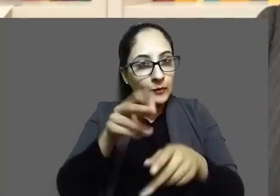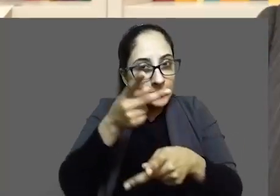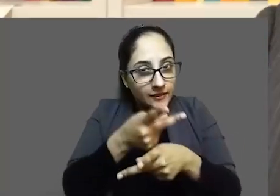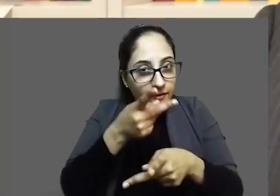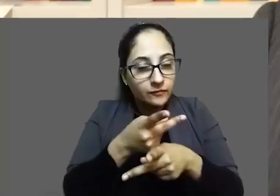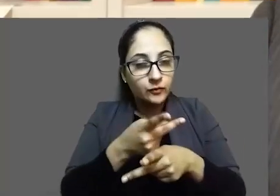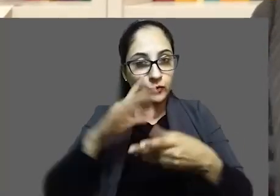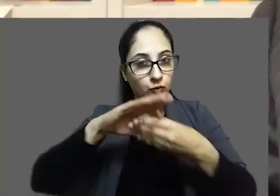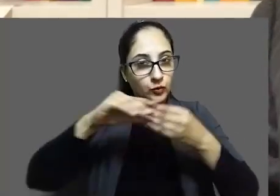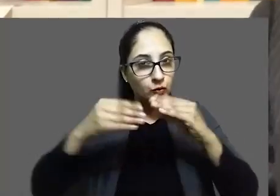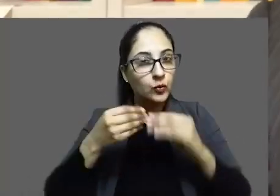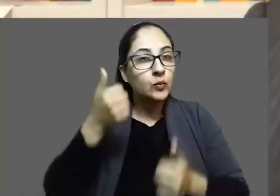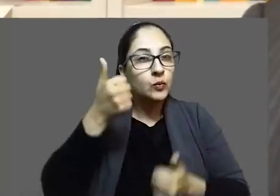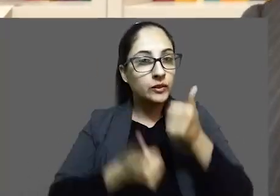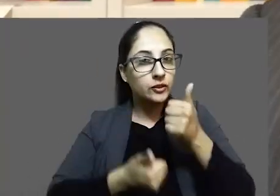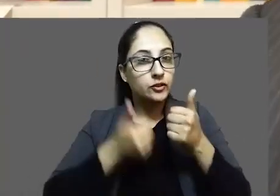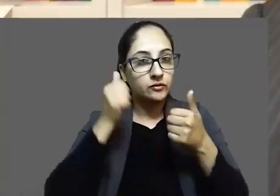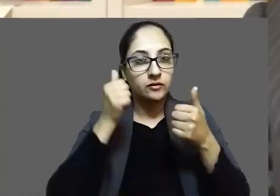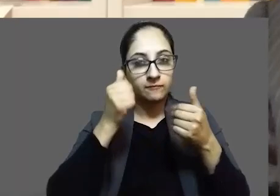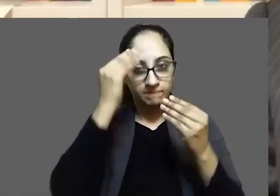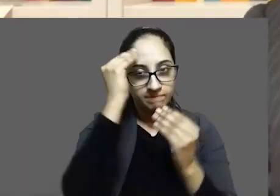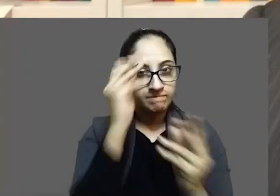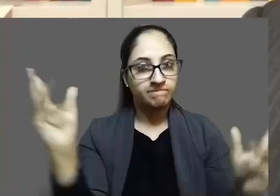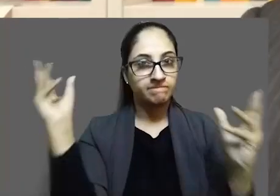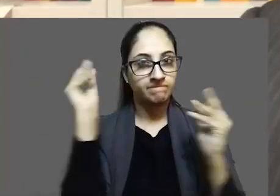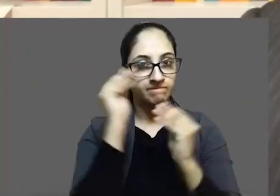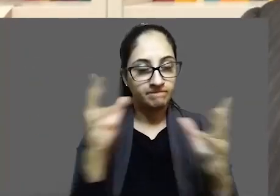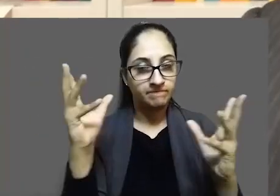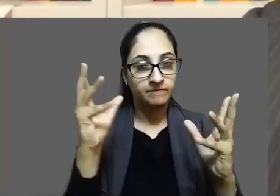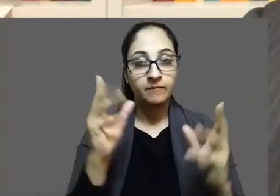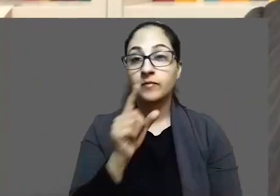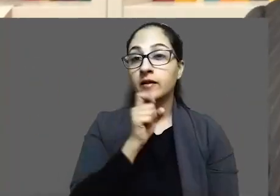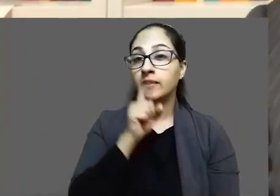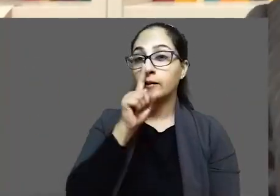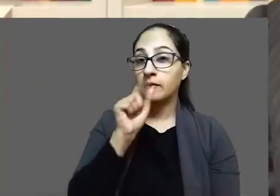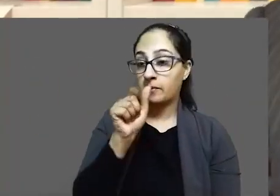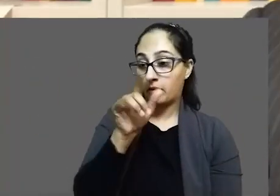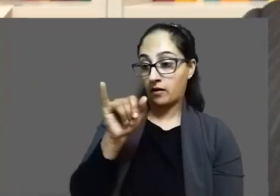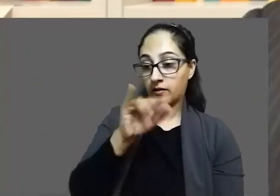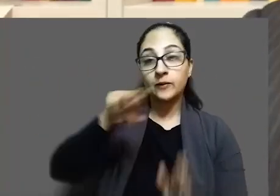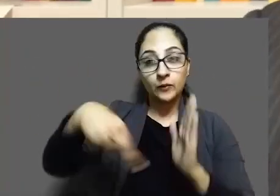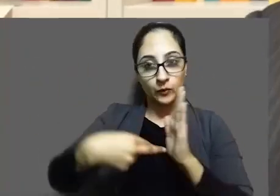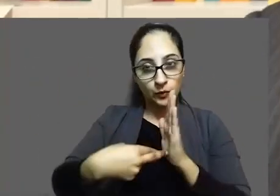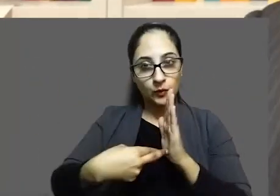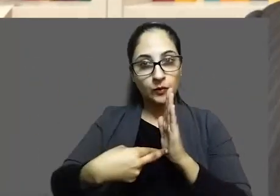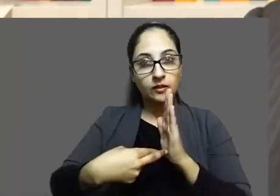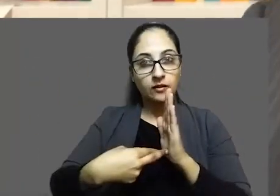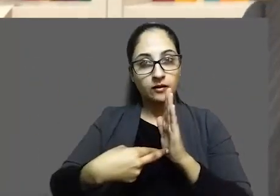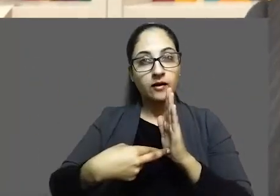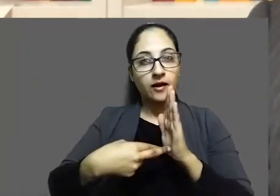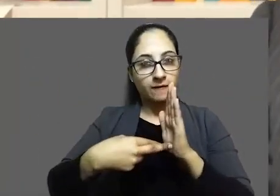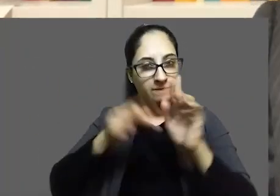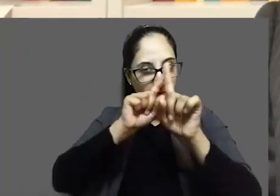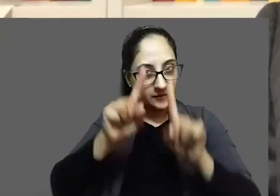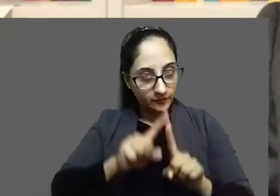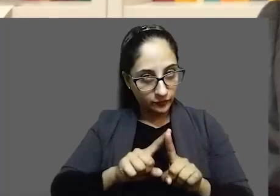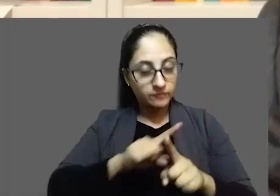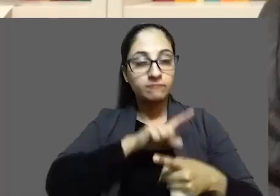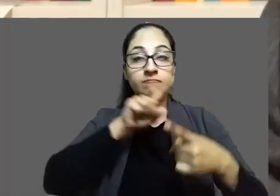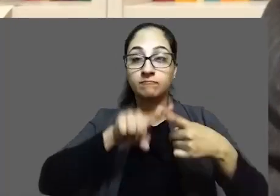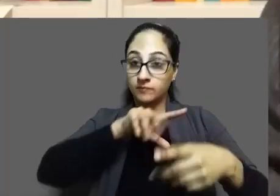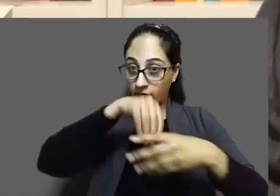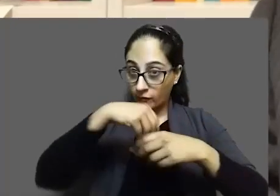as a whole, but it is Imam Ali the father. It is Imam Ali the brother to the Prophet. It is Imam Ali the husband. It